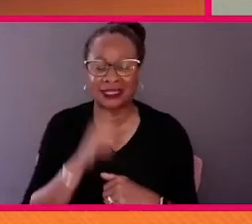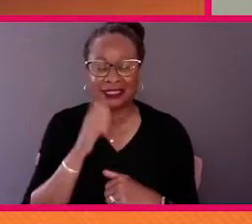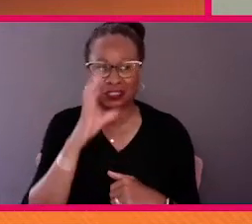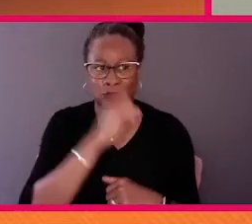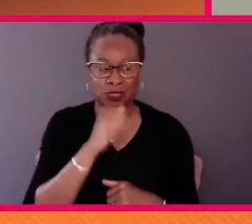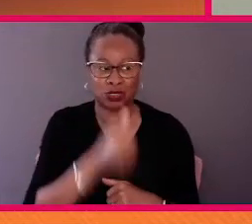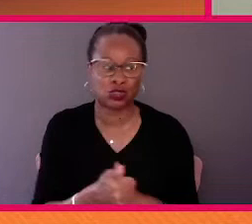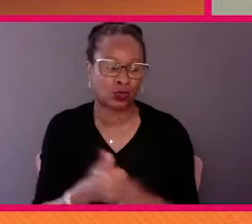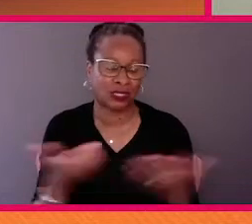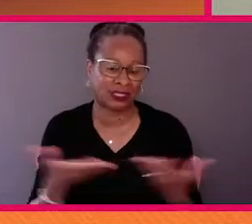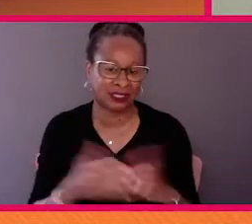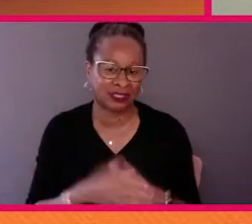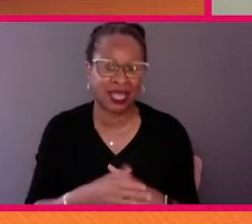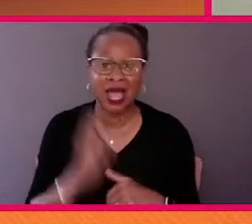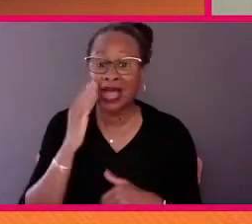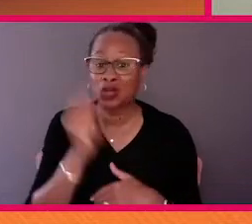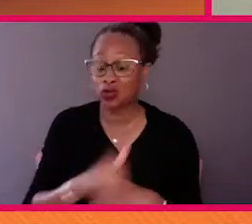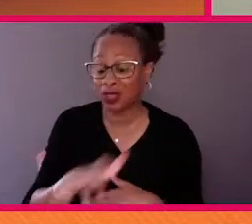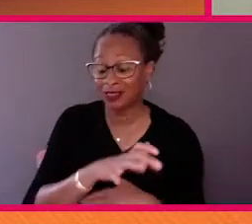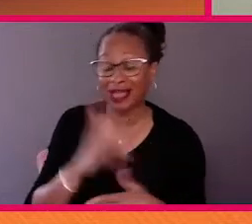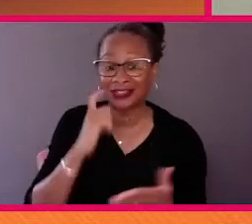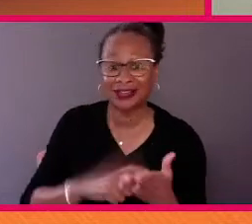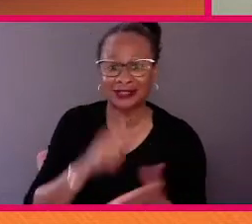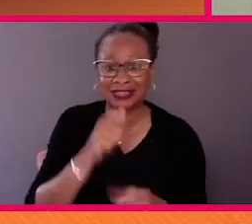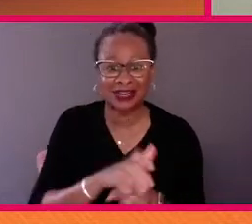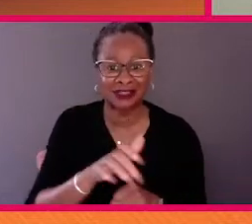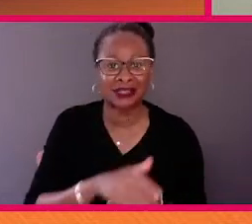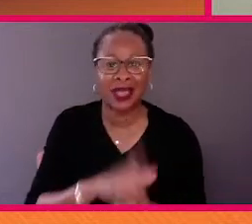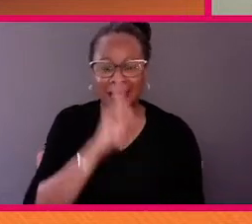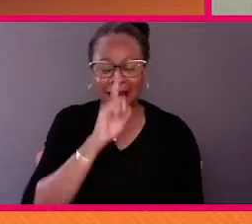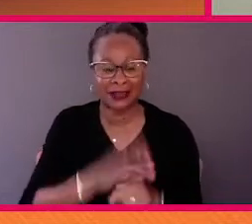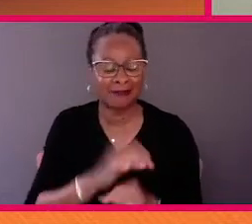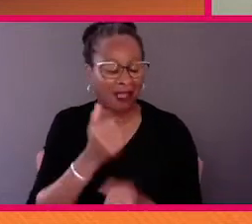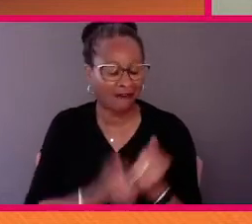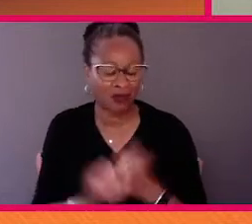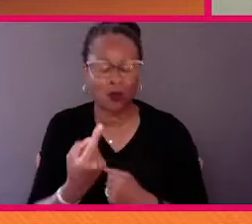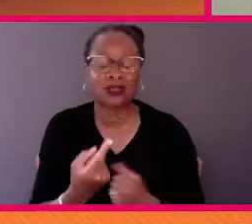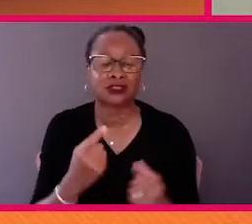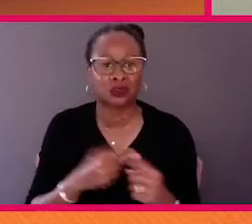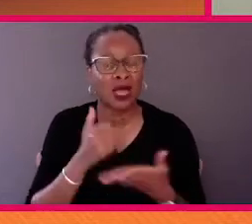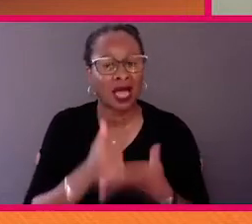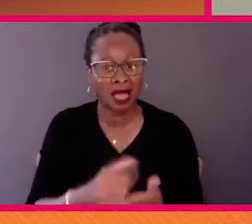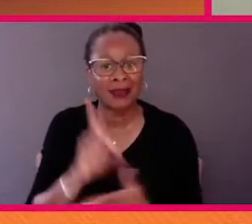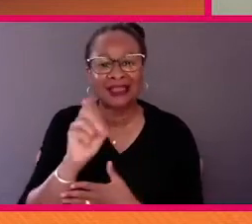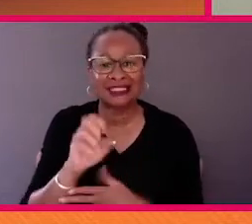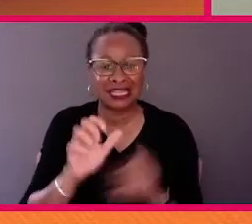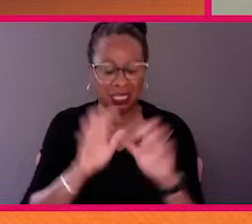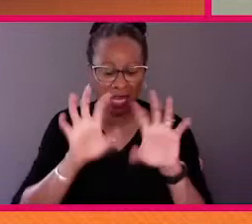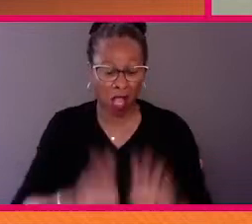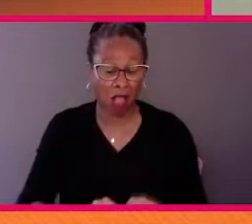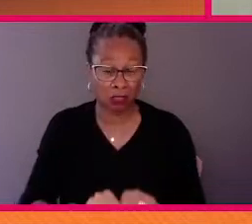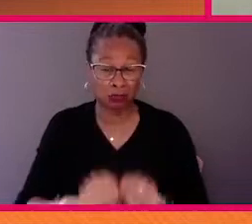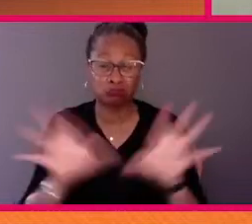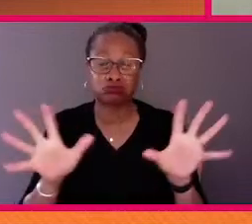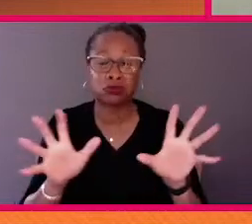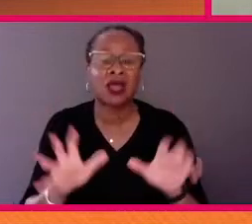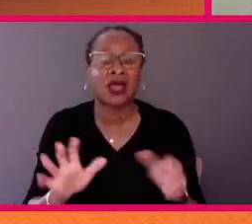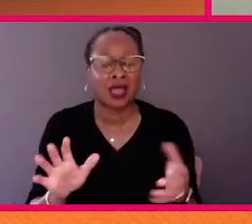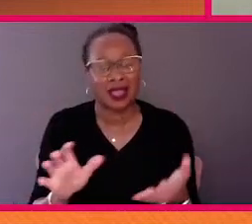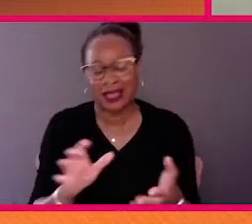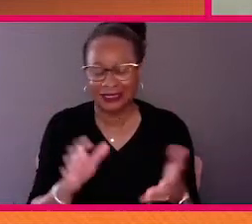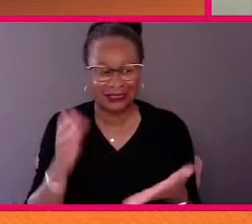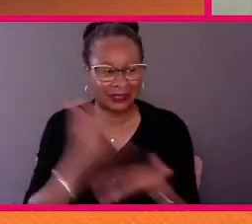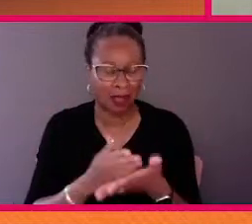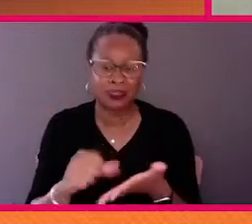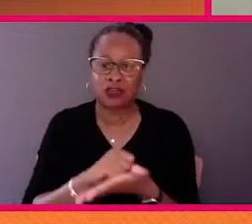enough, and I commit and encourage everyone joining today to help decolonize and dismantle the erasure and struggle against systems of oppression that